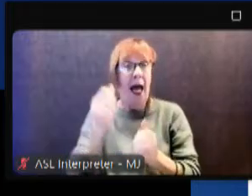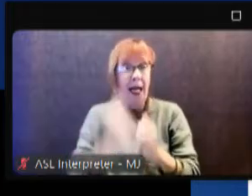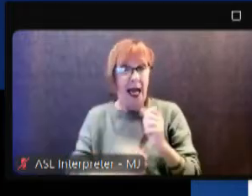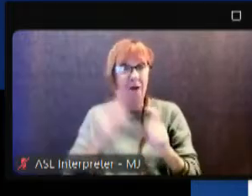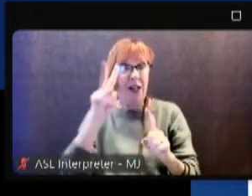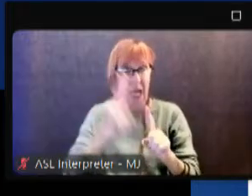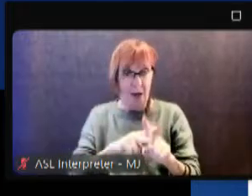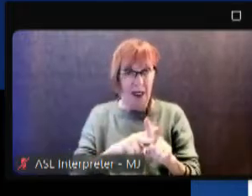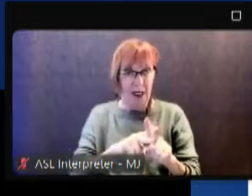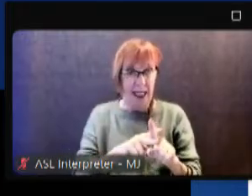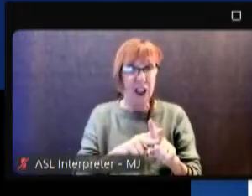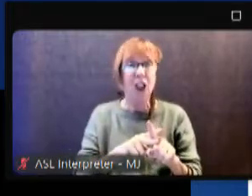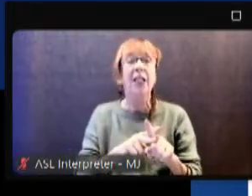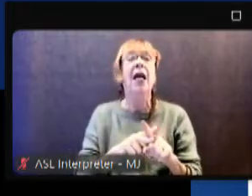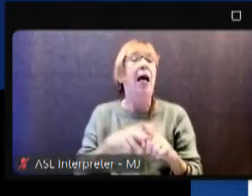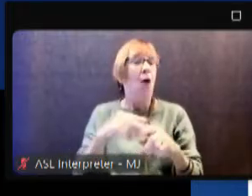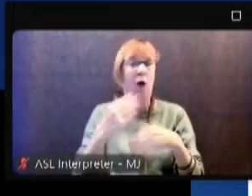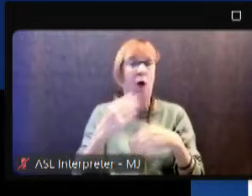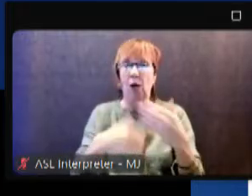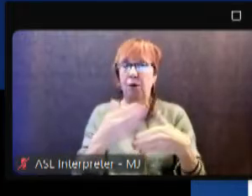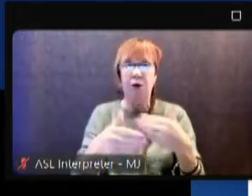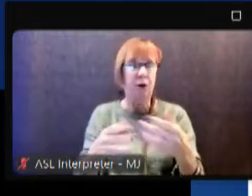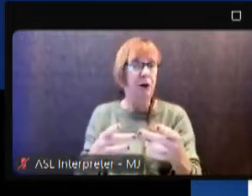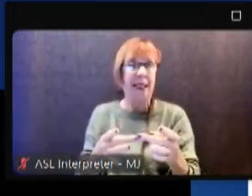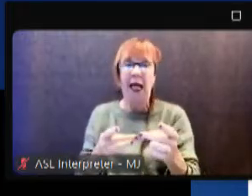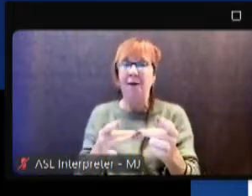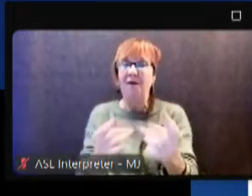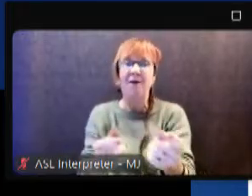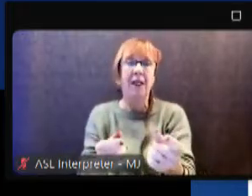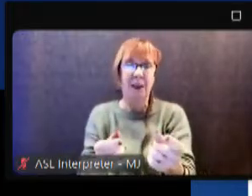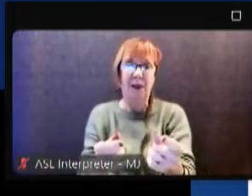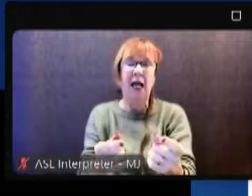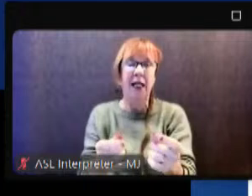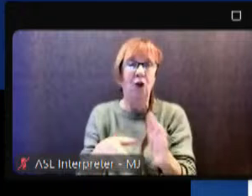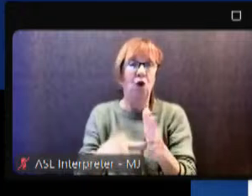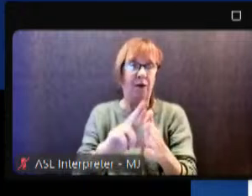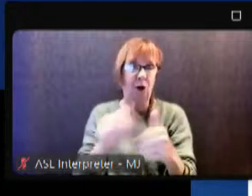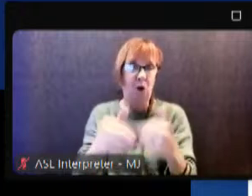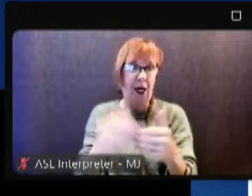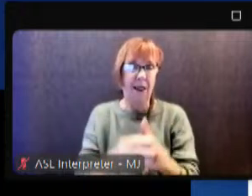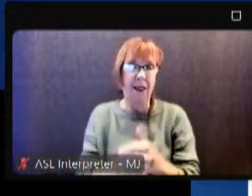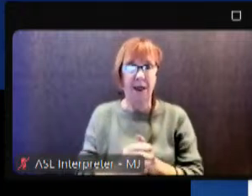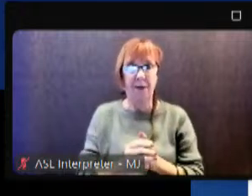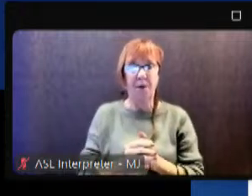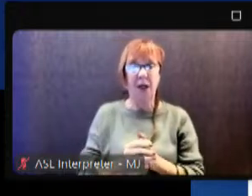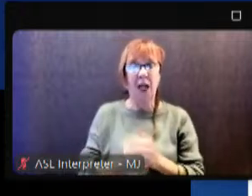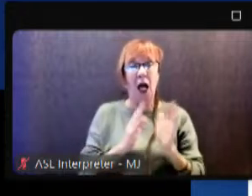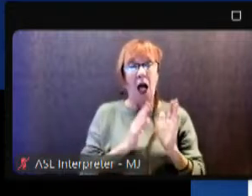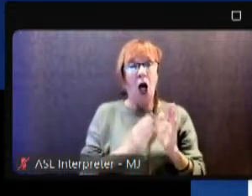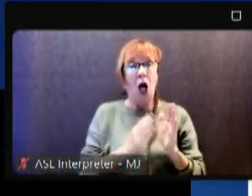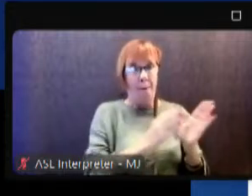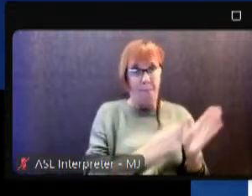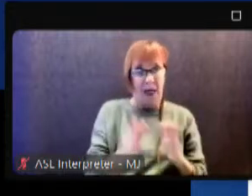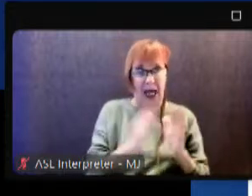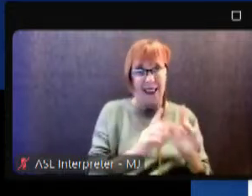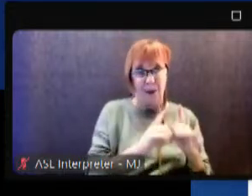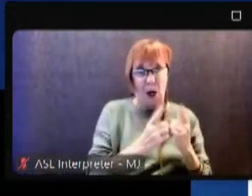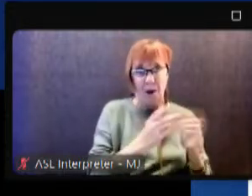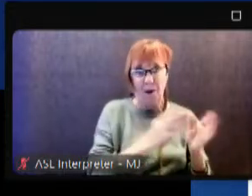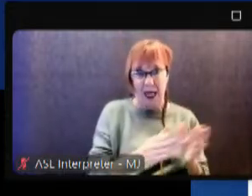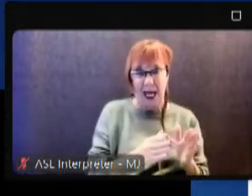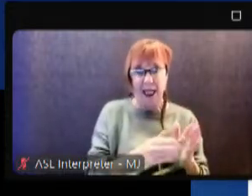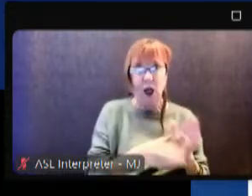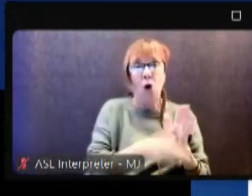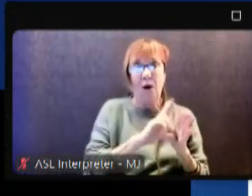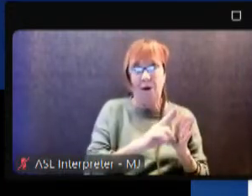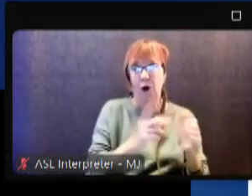is actively moving through our expedited review process. Planning, as Mitch mentioned, reviews the submittals first to determine what